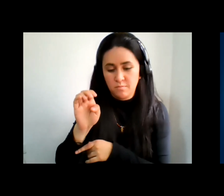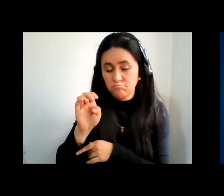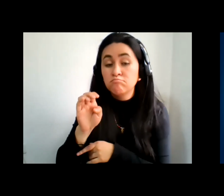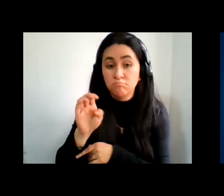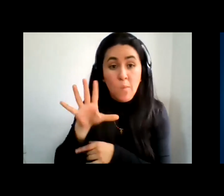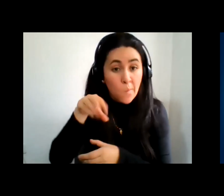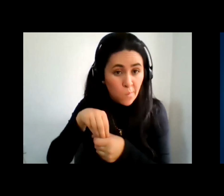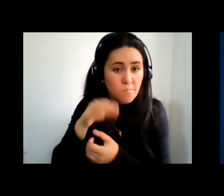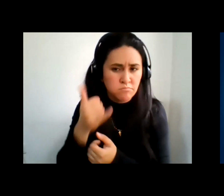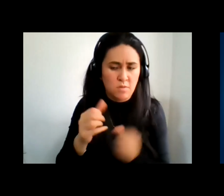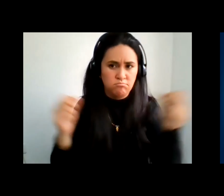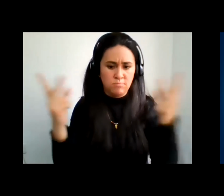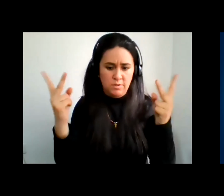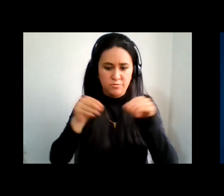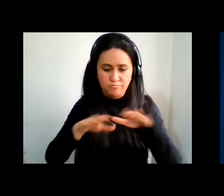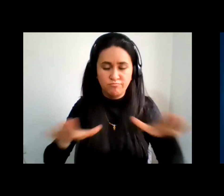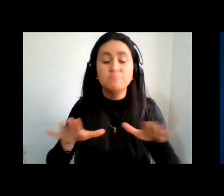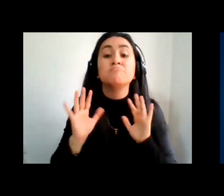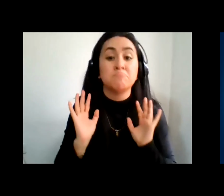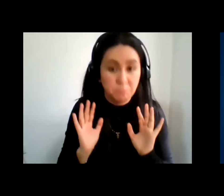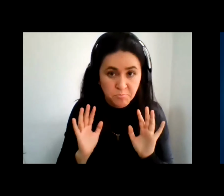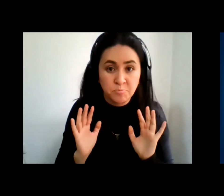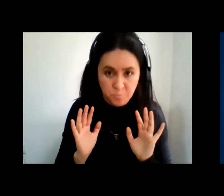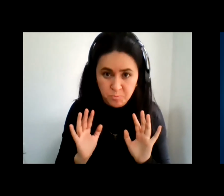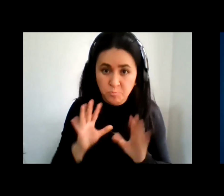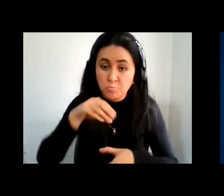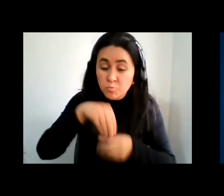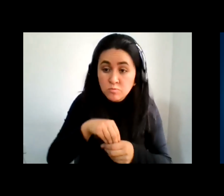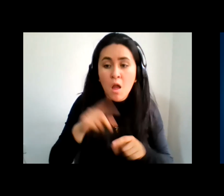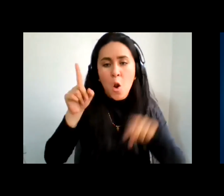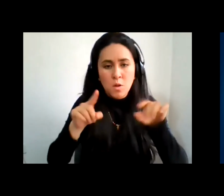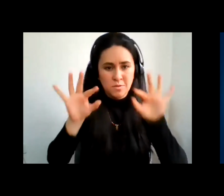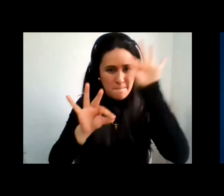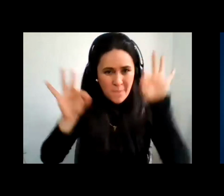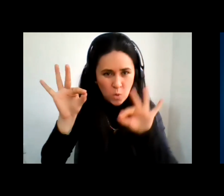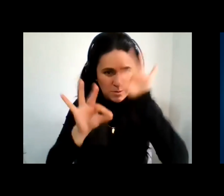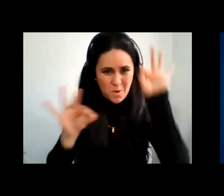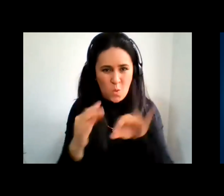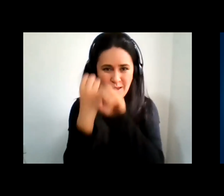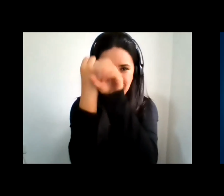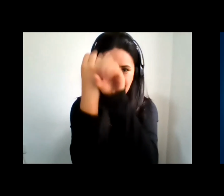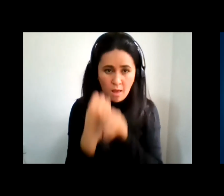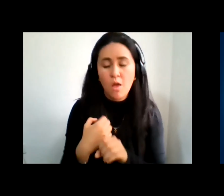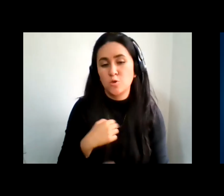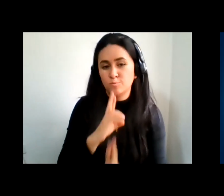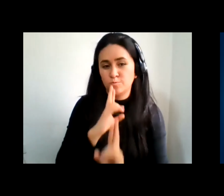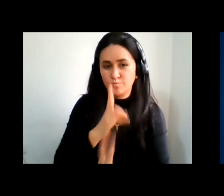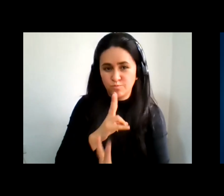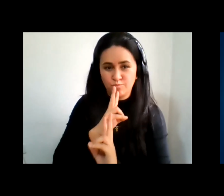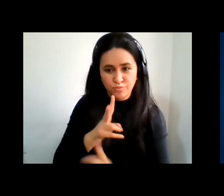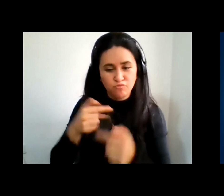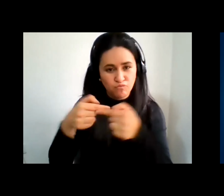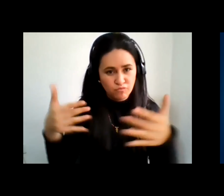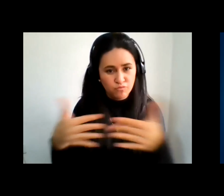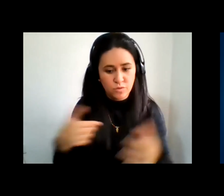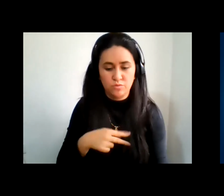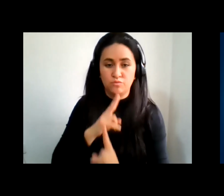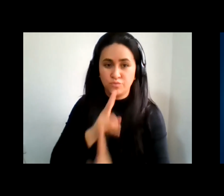will respond to in the chat on some specificities around the relationship between access barriers and types of health